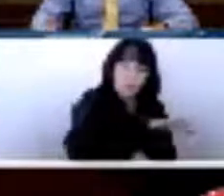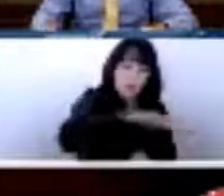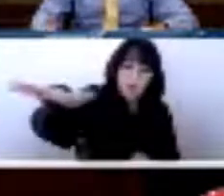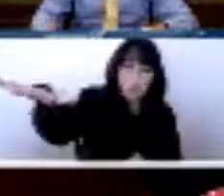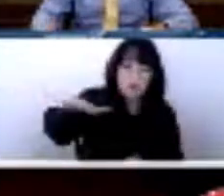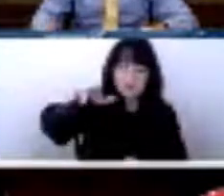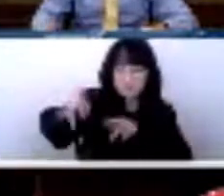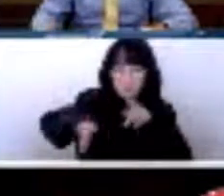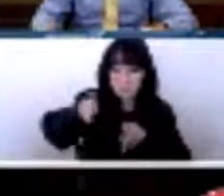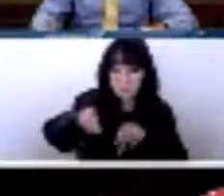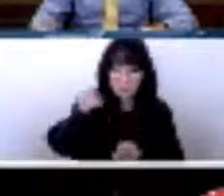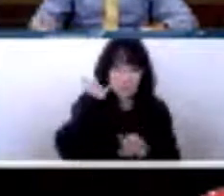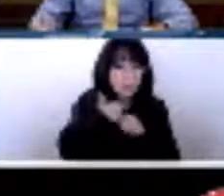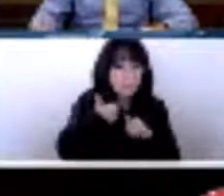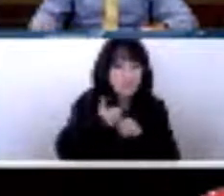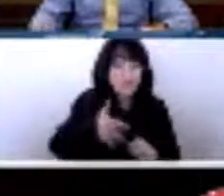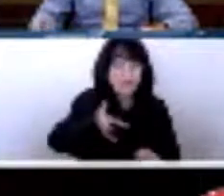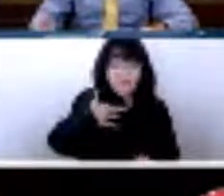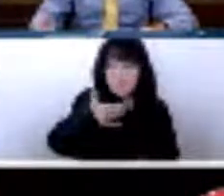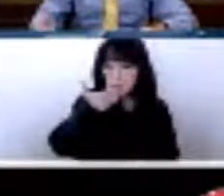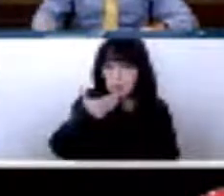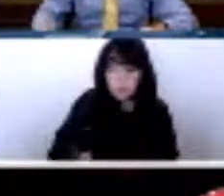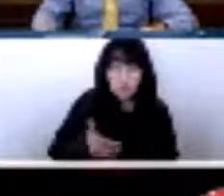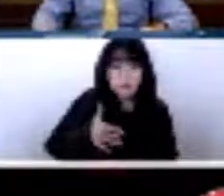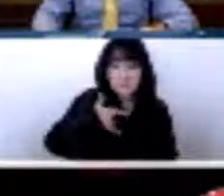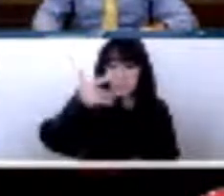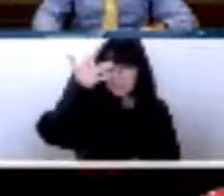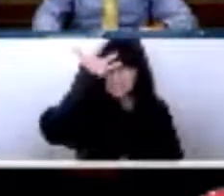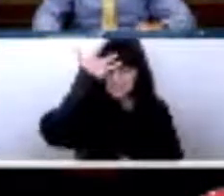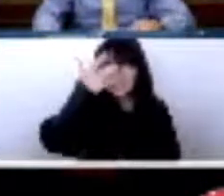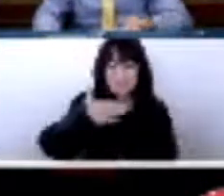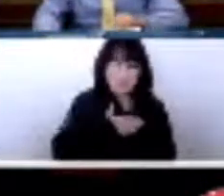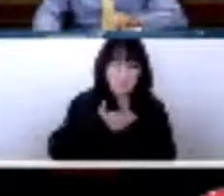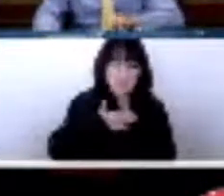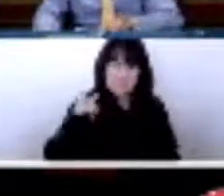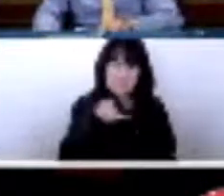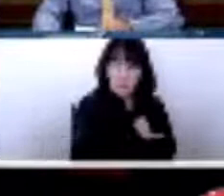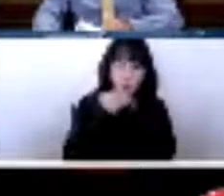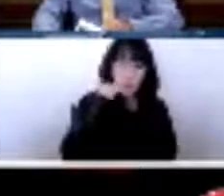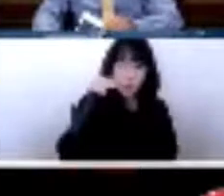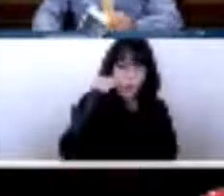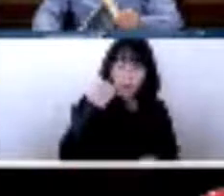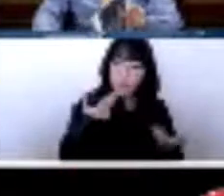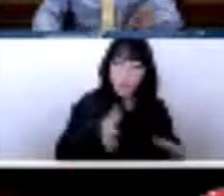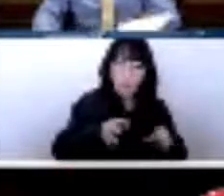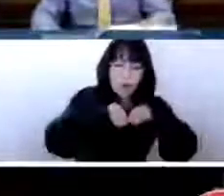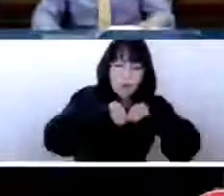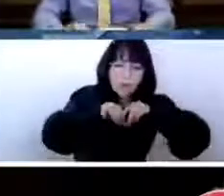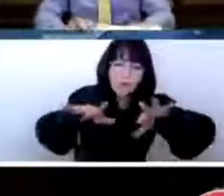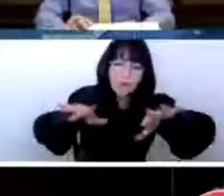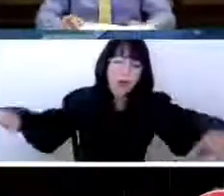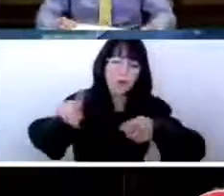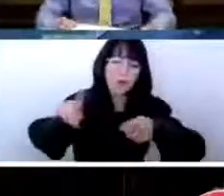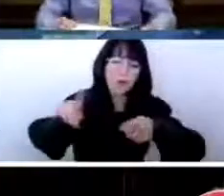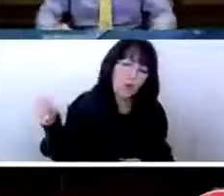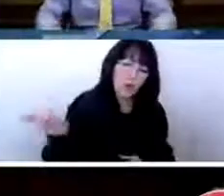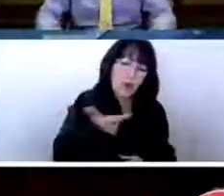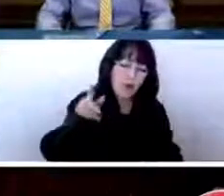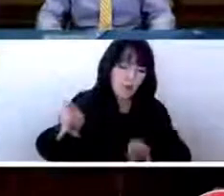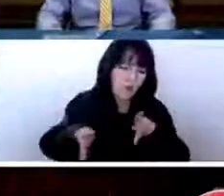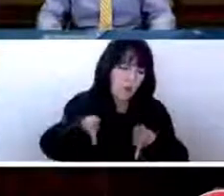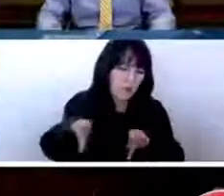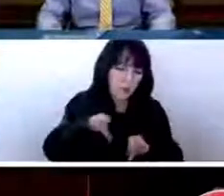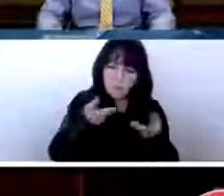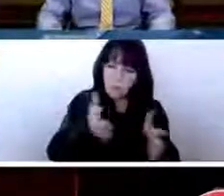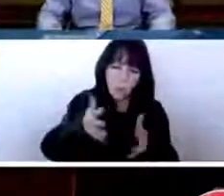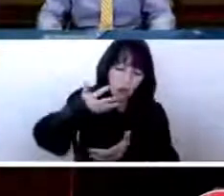sick, stay home. If you're sick, make sure that you're not coming in contact with others. Here's